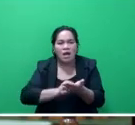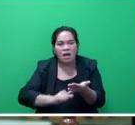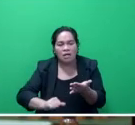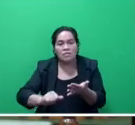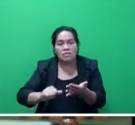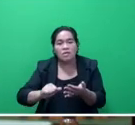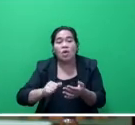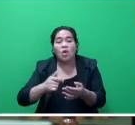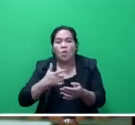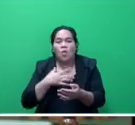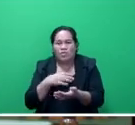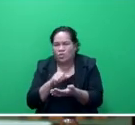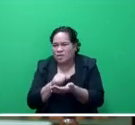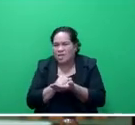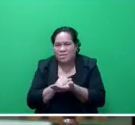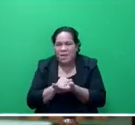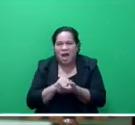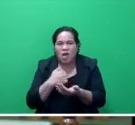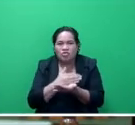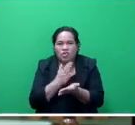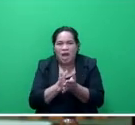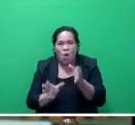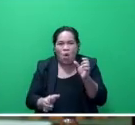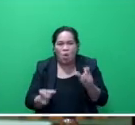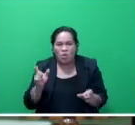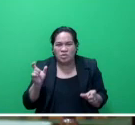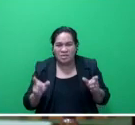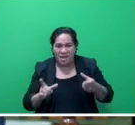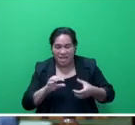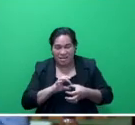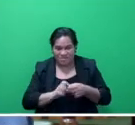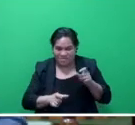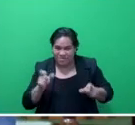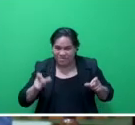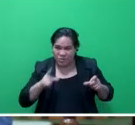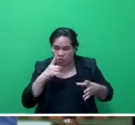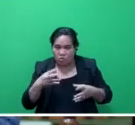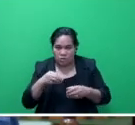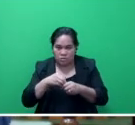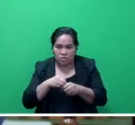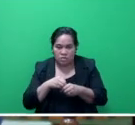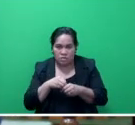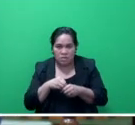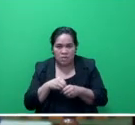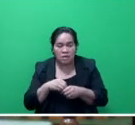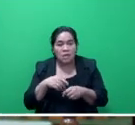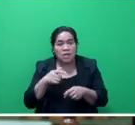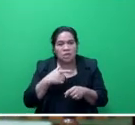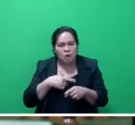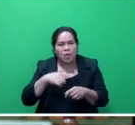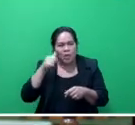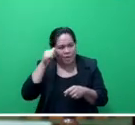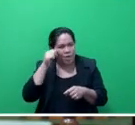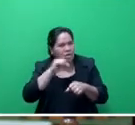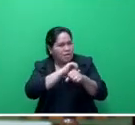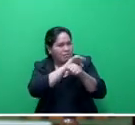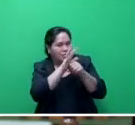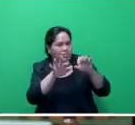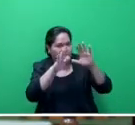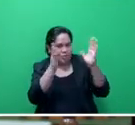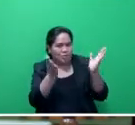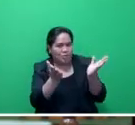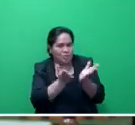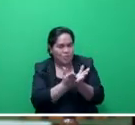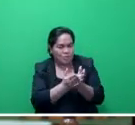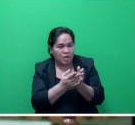our shareholding intact. Mr. Speaker, sir, COVID is likely to become an endemic disease around the world, with cases continuing to